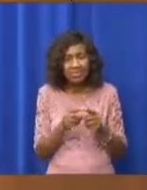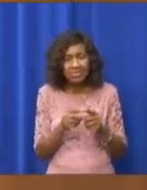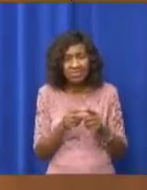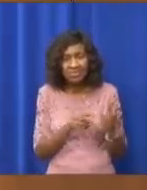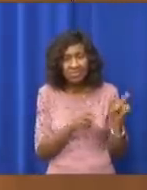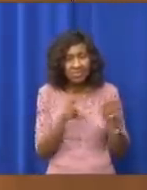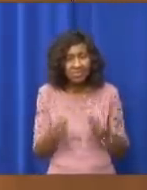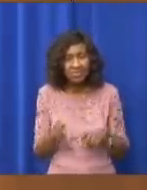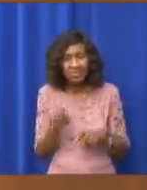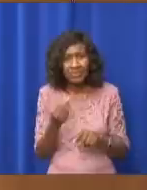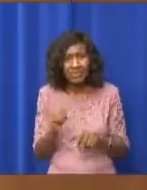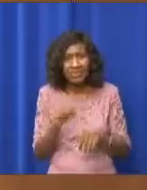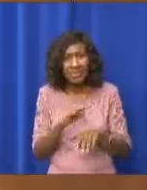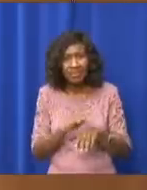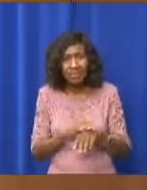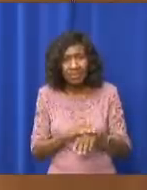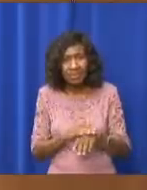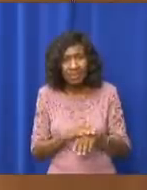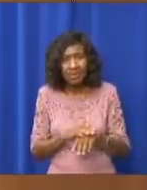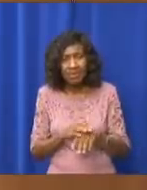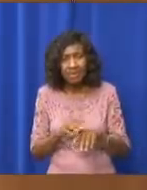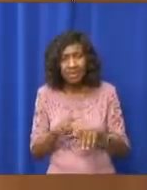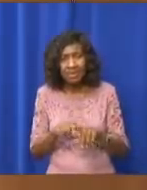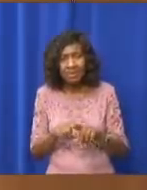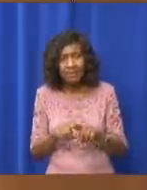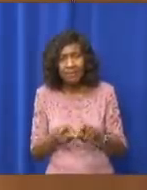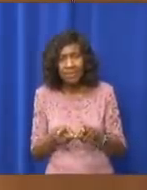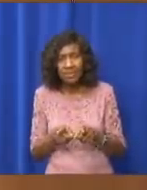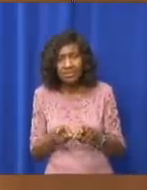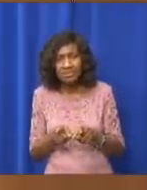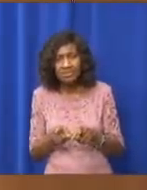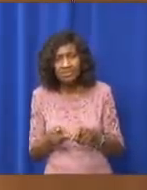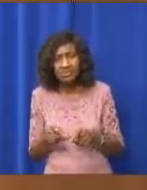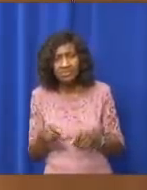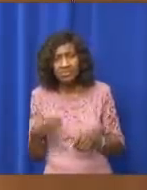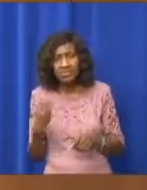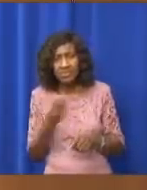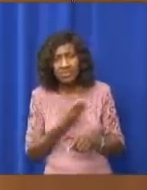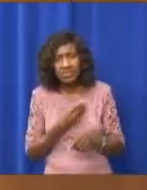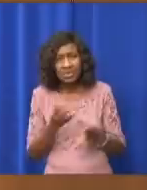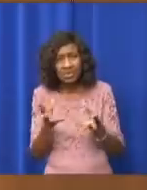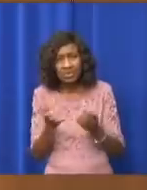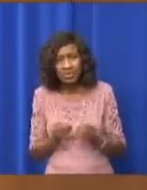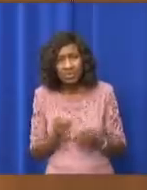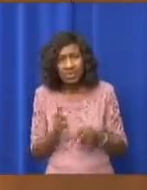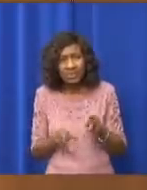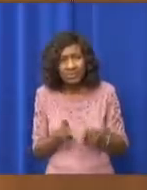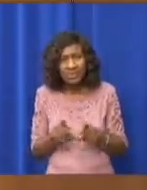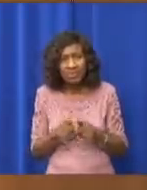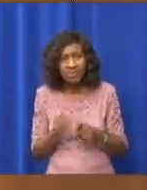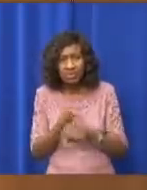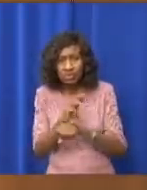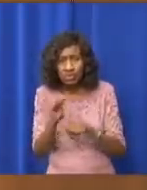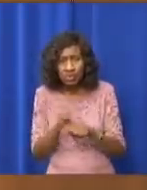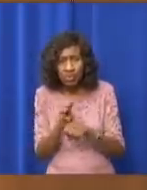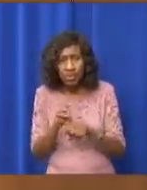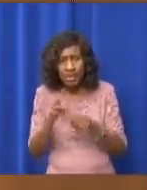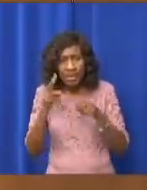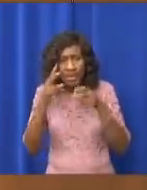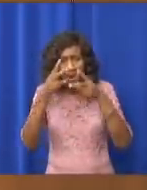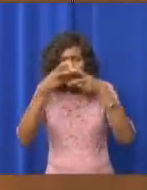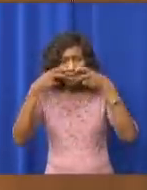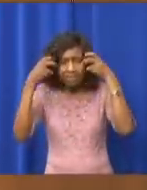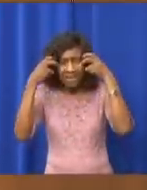brief recognition, but that would be the limit of that, because we wish people to wear masks in enclosed places, and that would